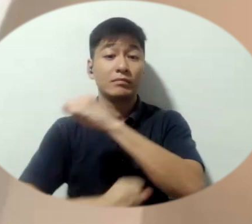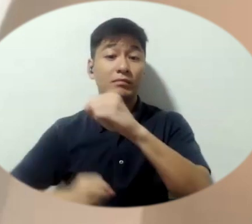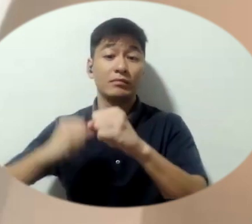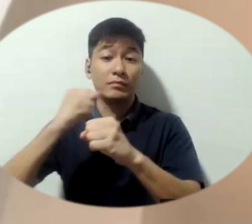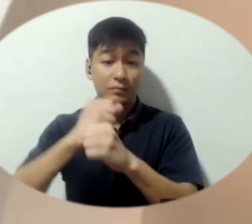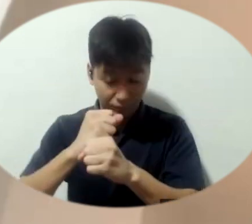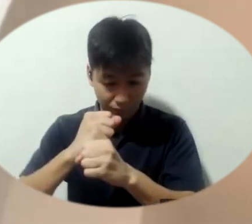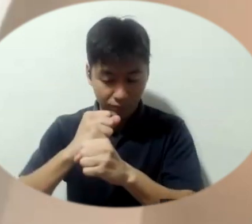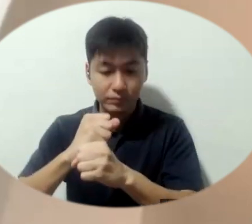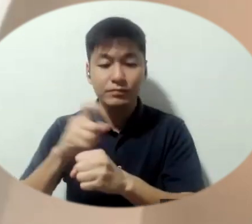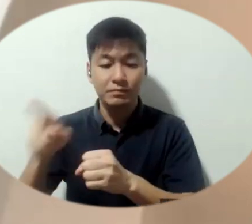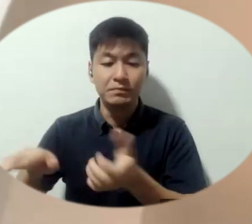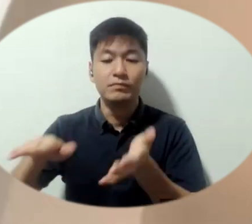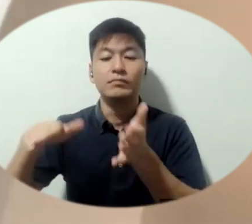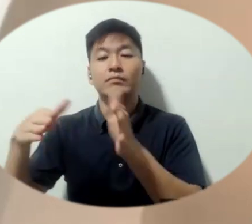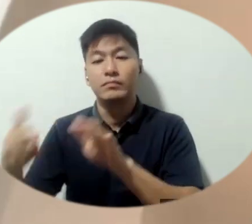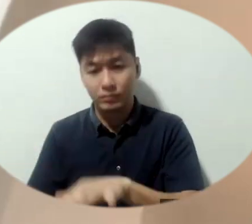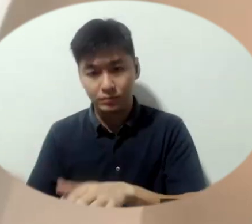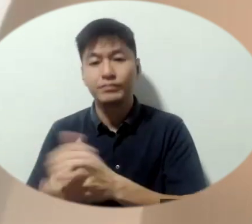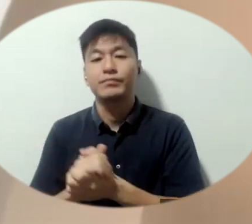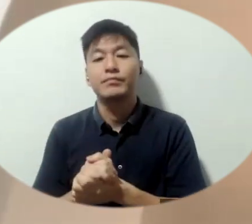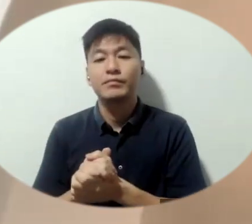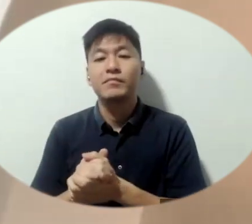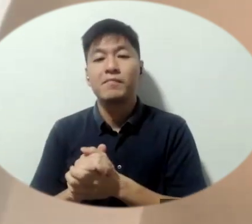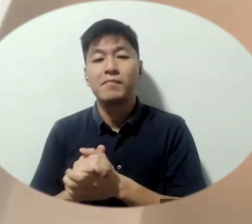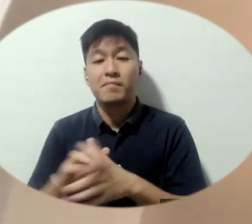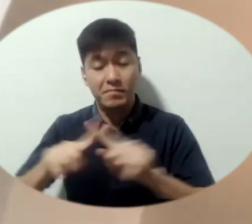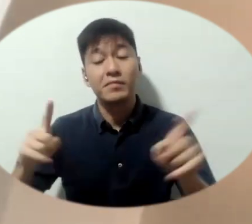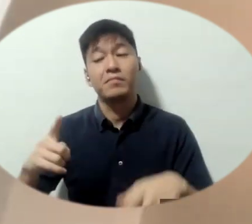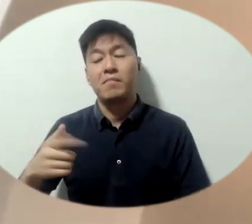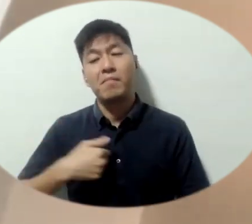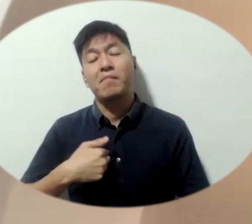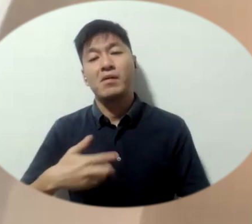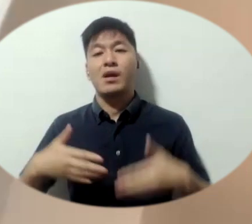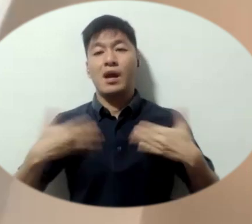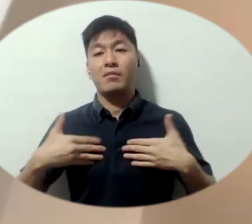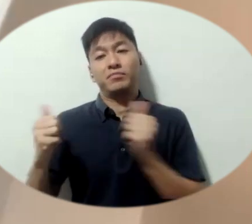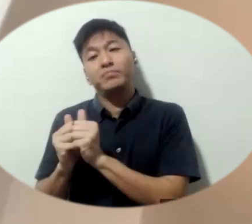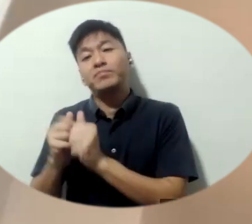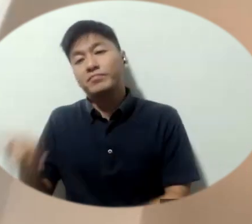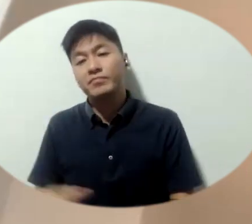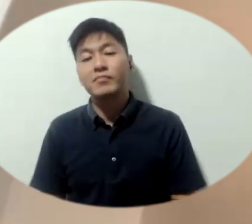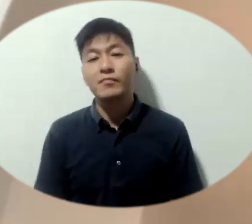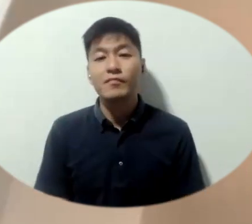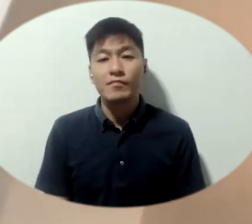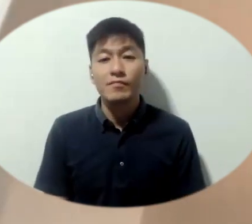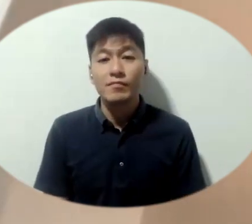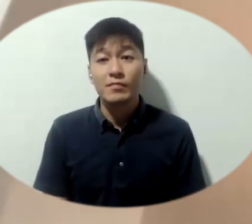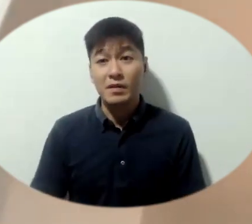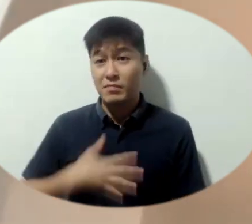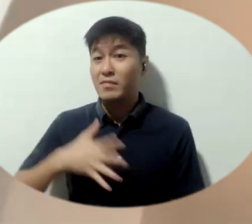there. So I'm very proud to say that my grandma lived well with dementia for 6